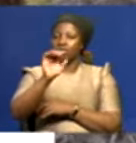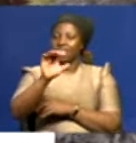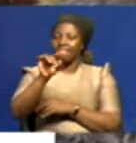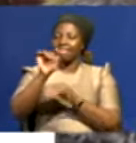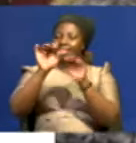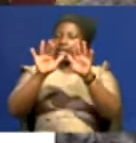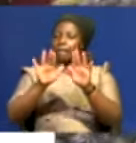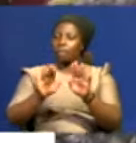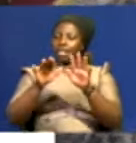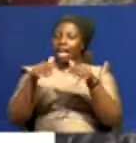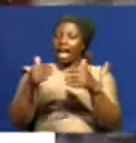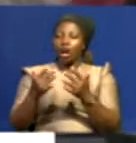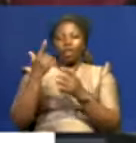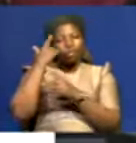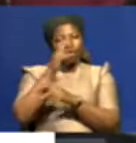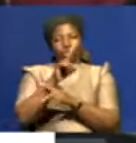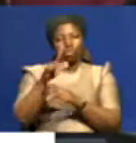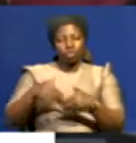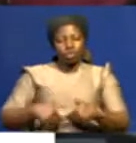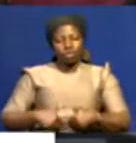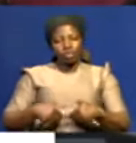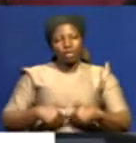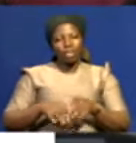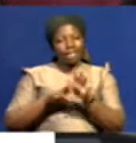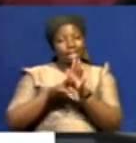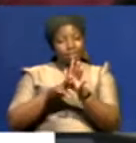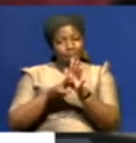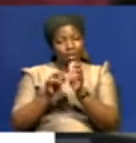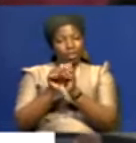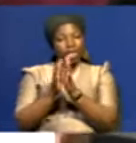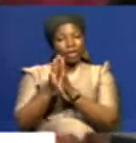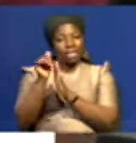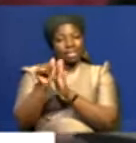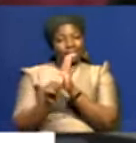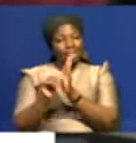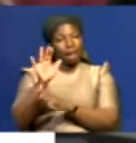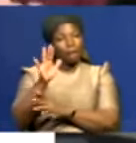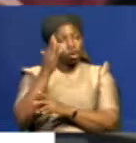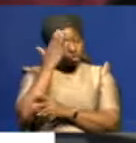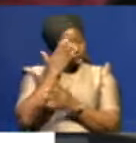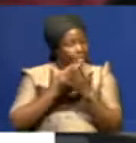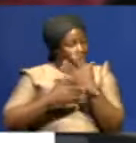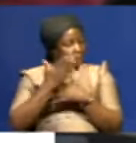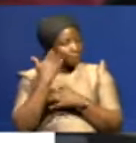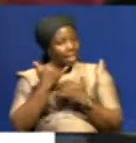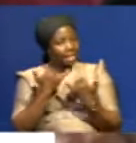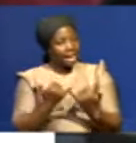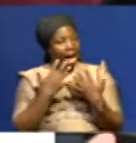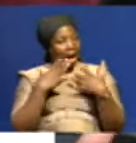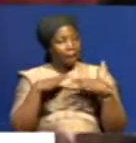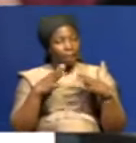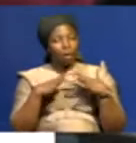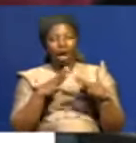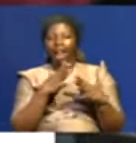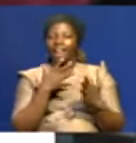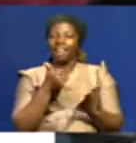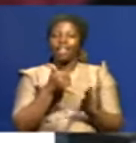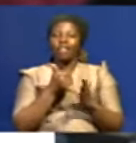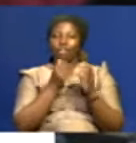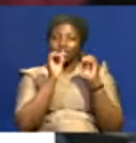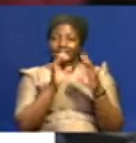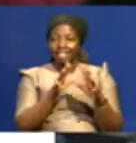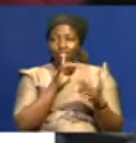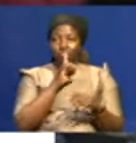for the youth to be represented and the agenda? You know, in the past, Vijana, like the young people, have been so much bypassed. So me